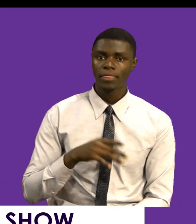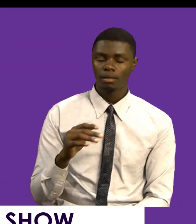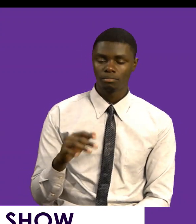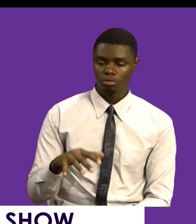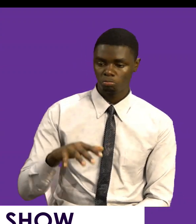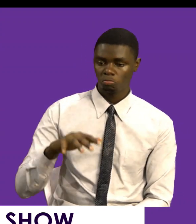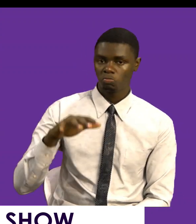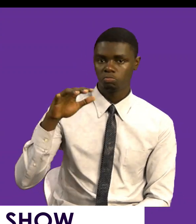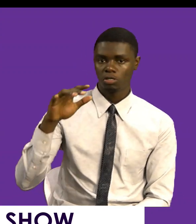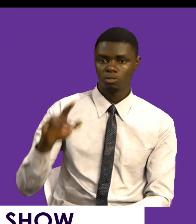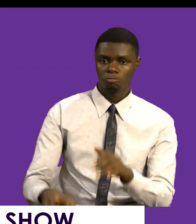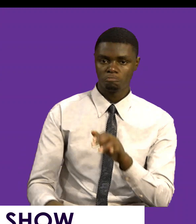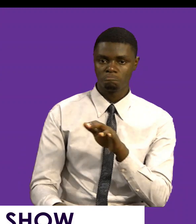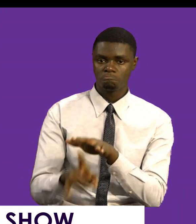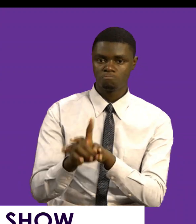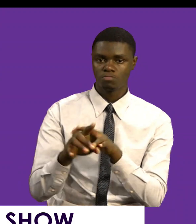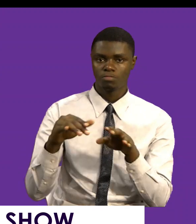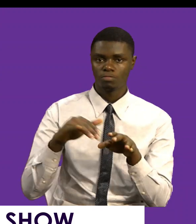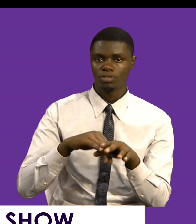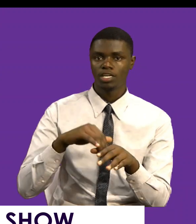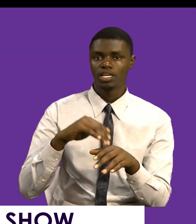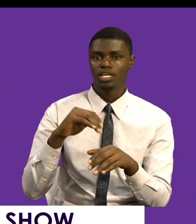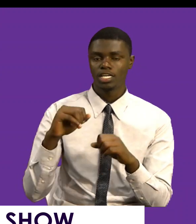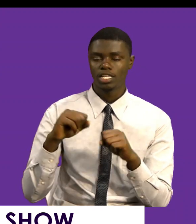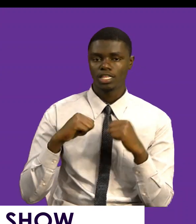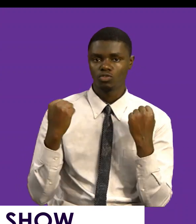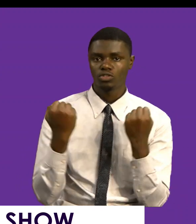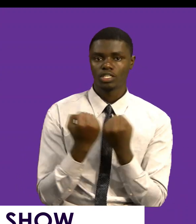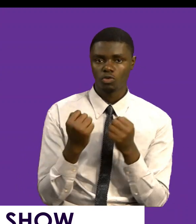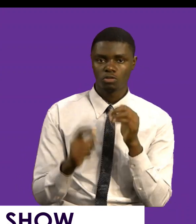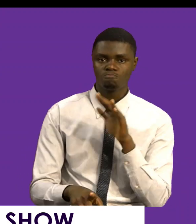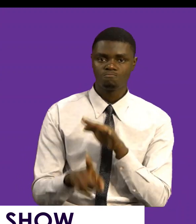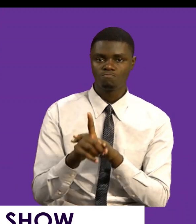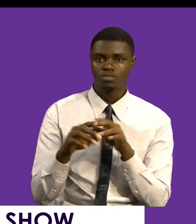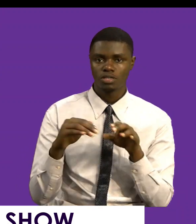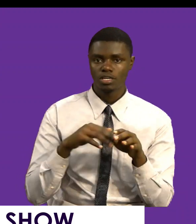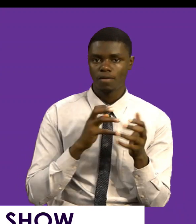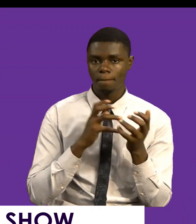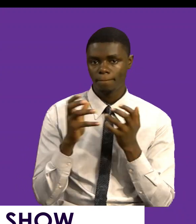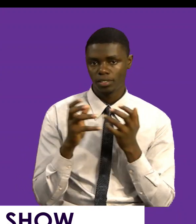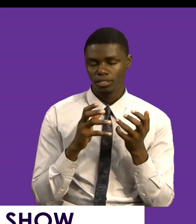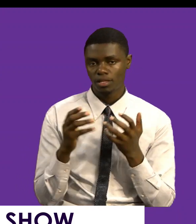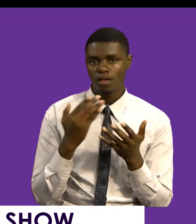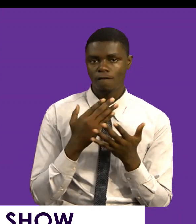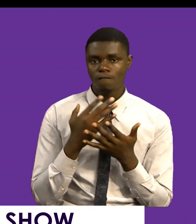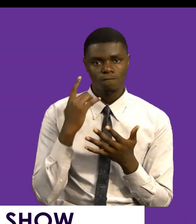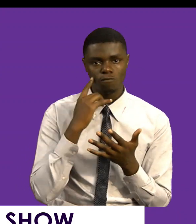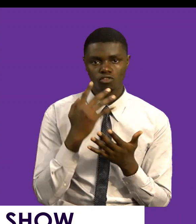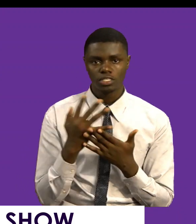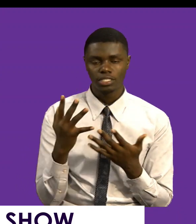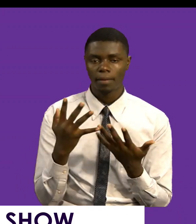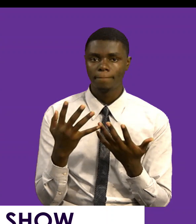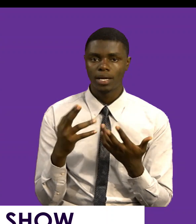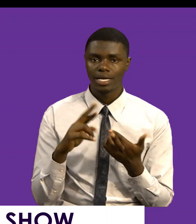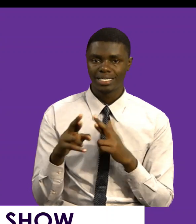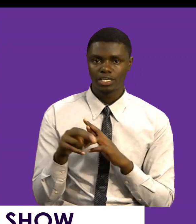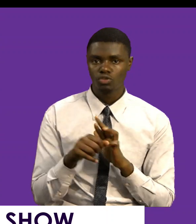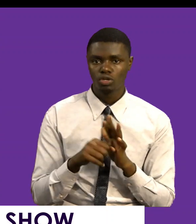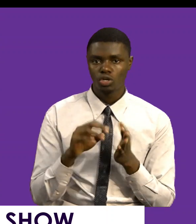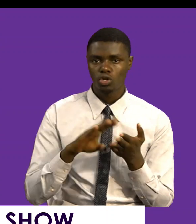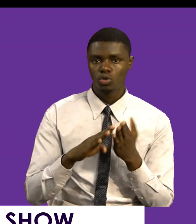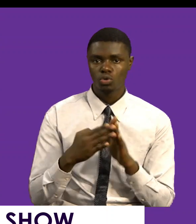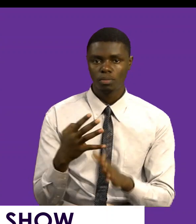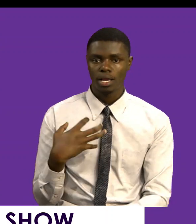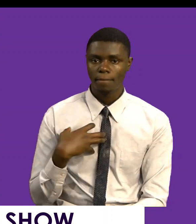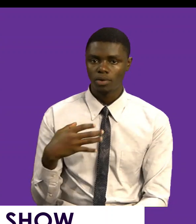rising up. You rise in the society or you rise in business, and for some reason you become wealthier